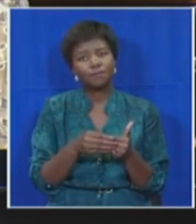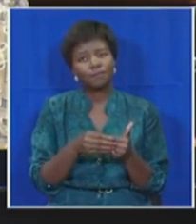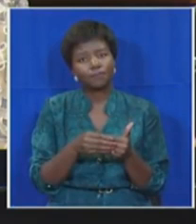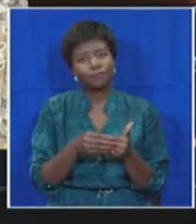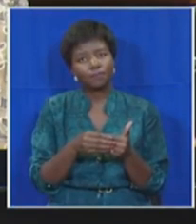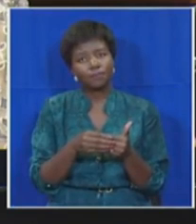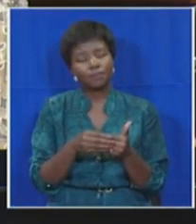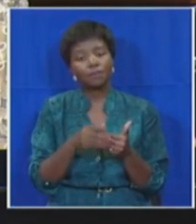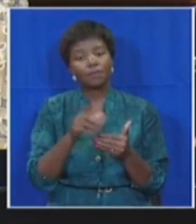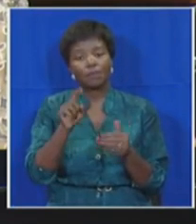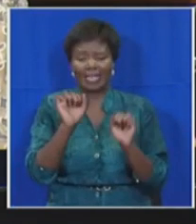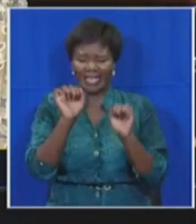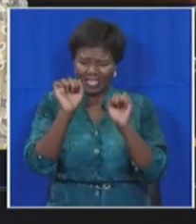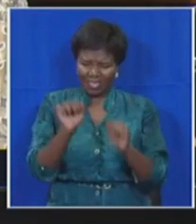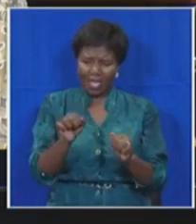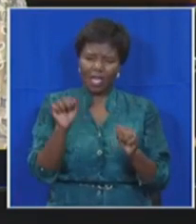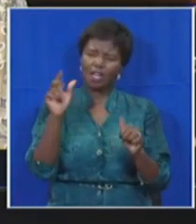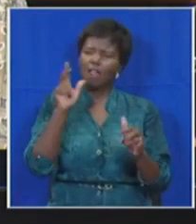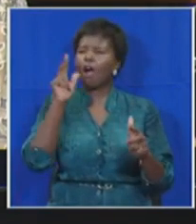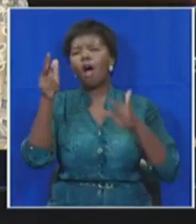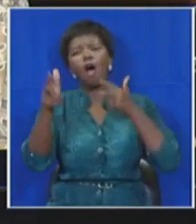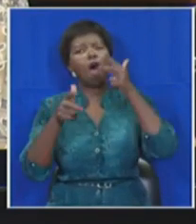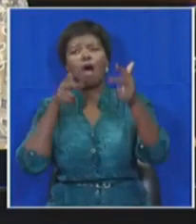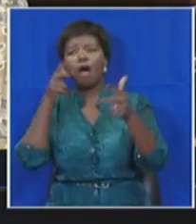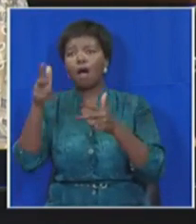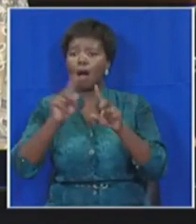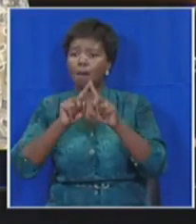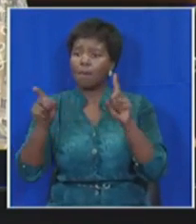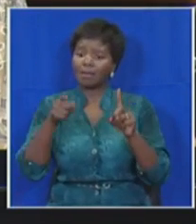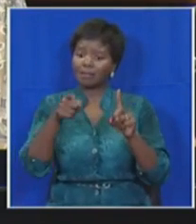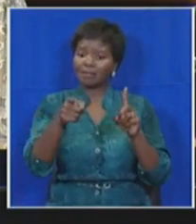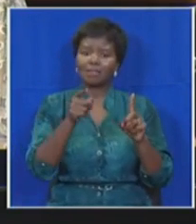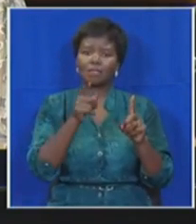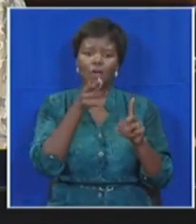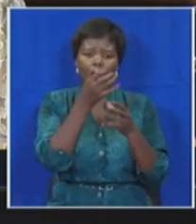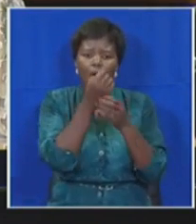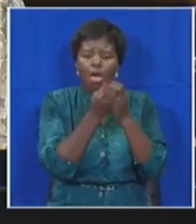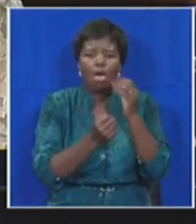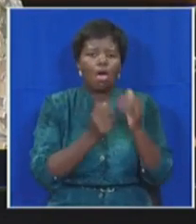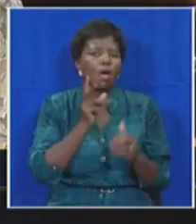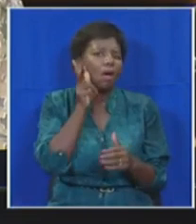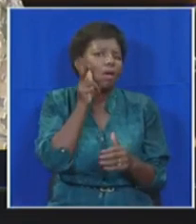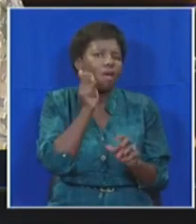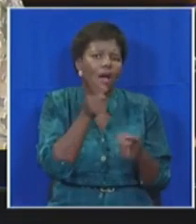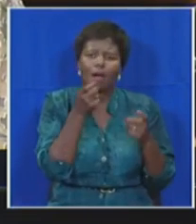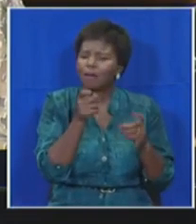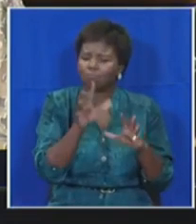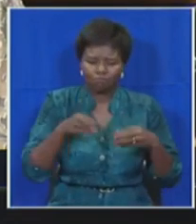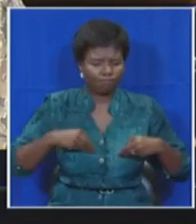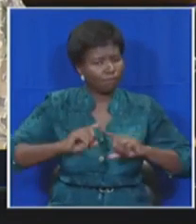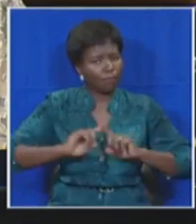are allowed to heckle, but you are not allowed to drown the speaker on the podium.